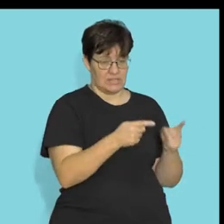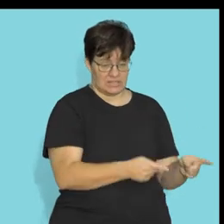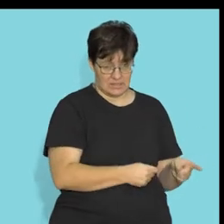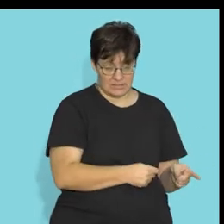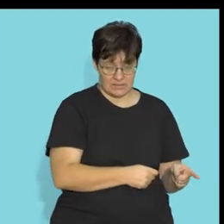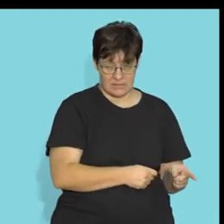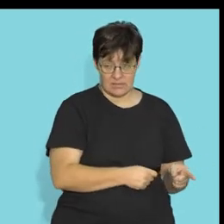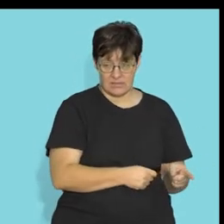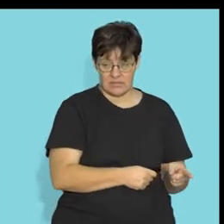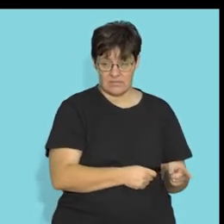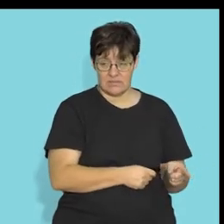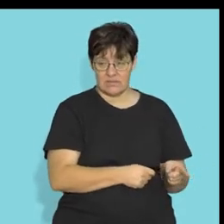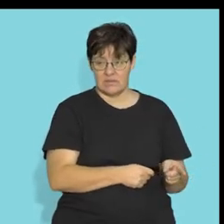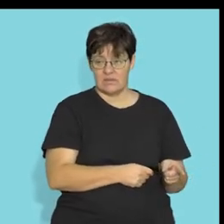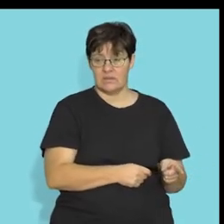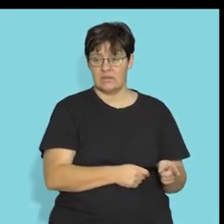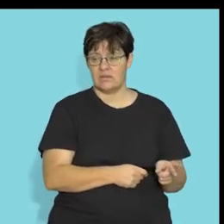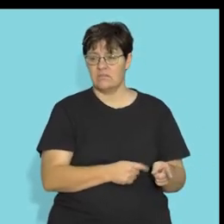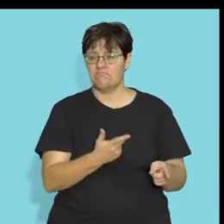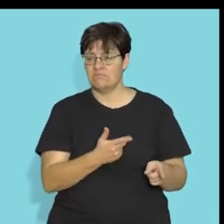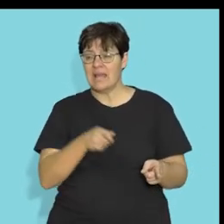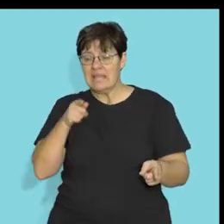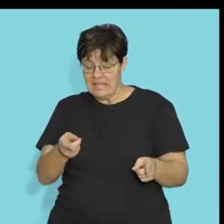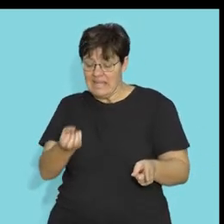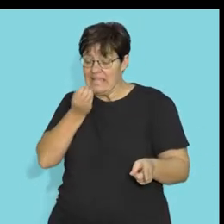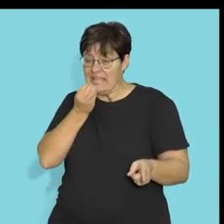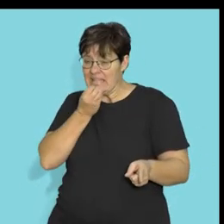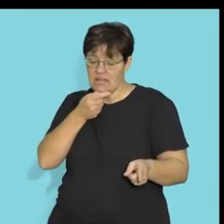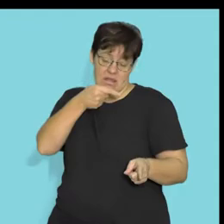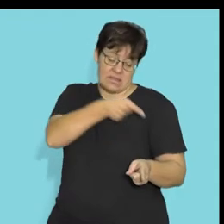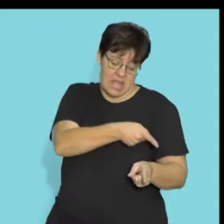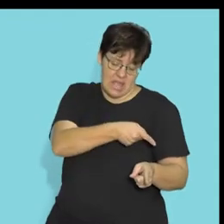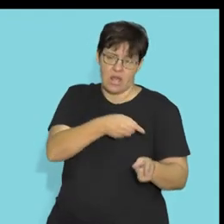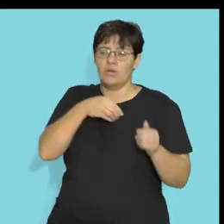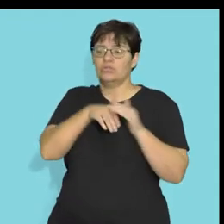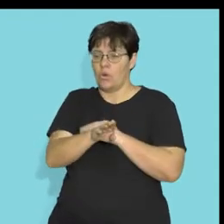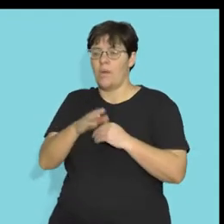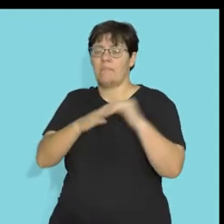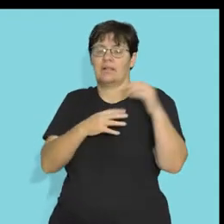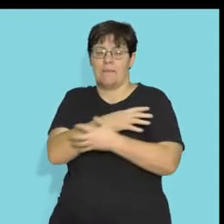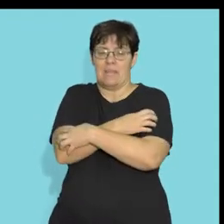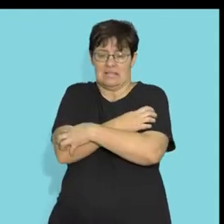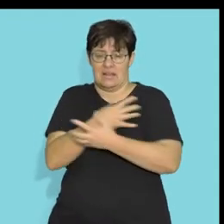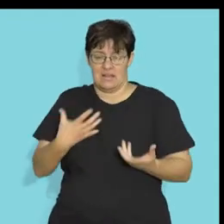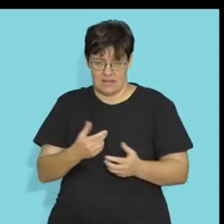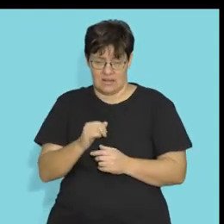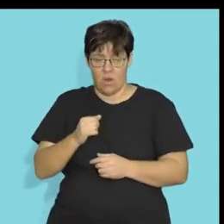this herbivore, we can see that there's about 25% of that is stored in the building up of muscle and